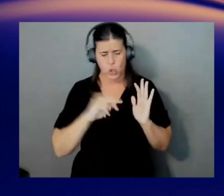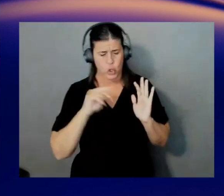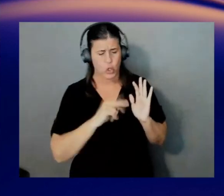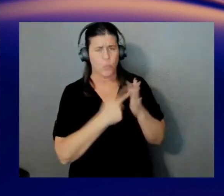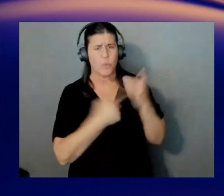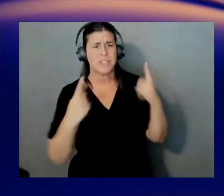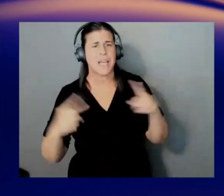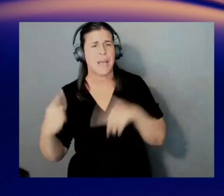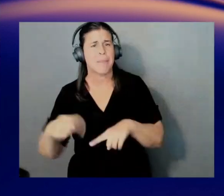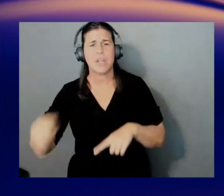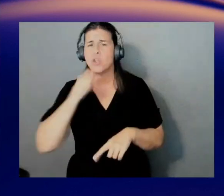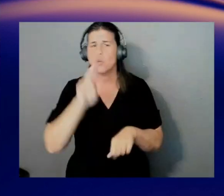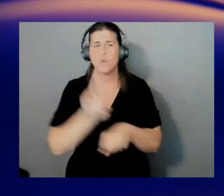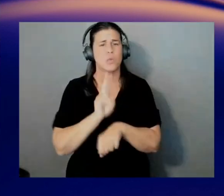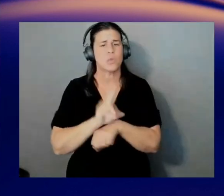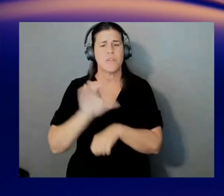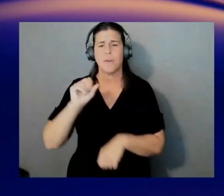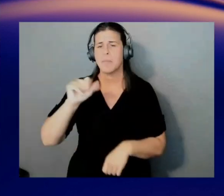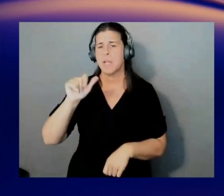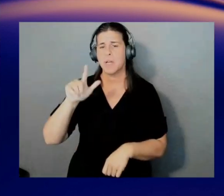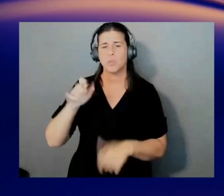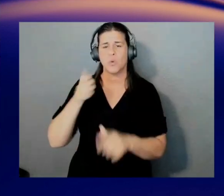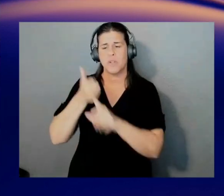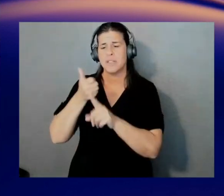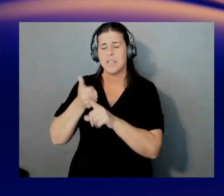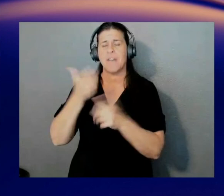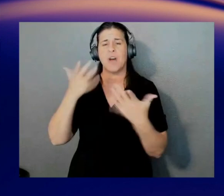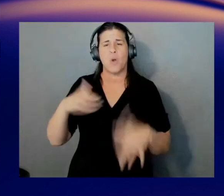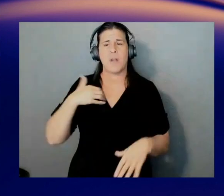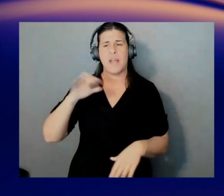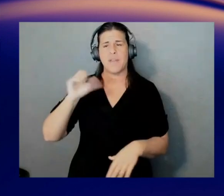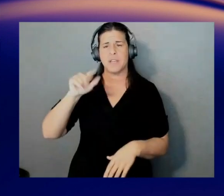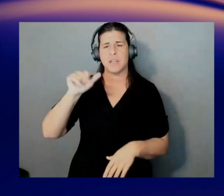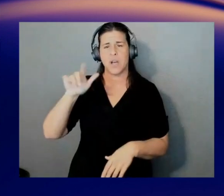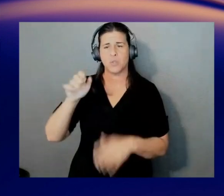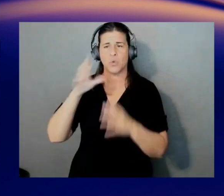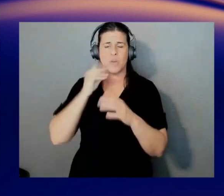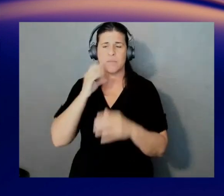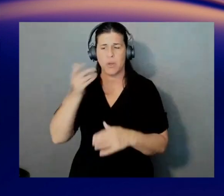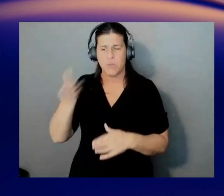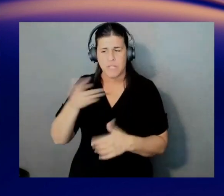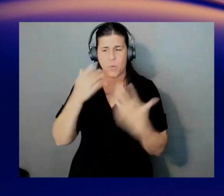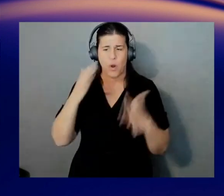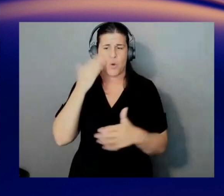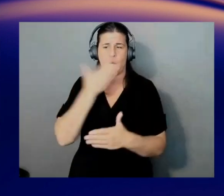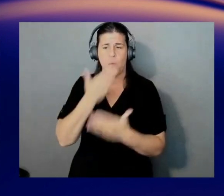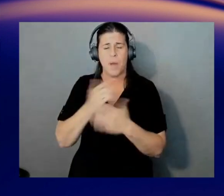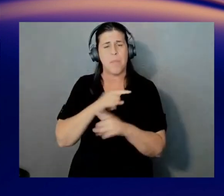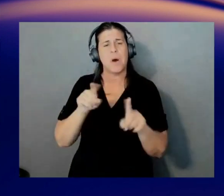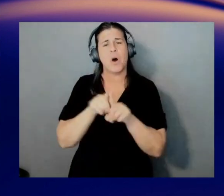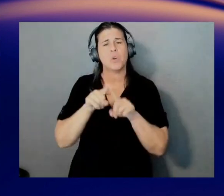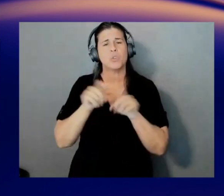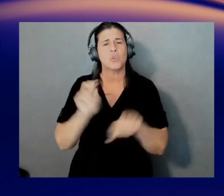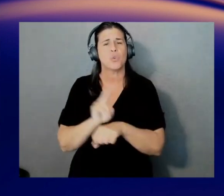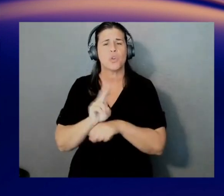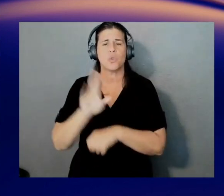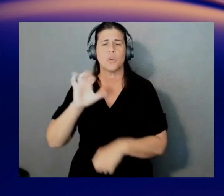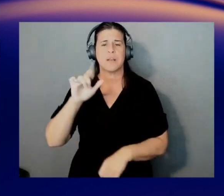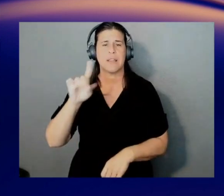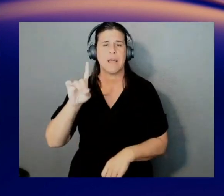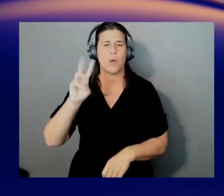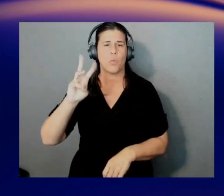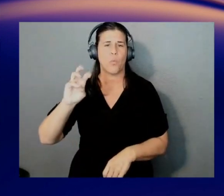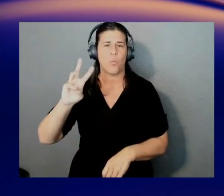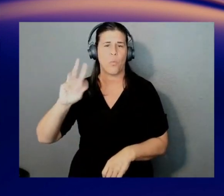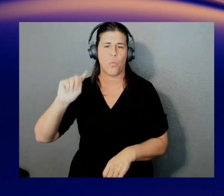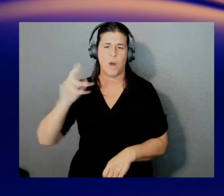need to use it from the console. There's the console experience here, which we built and it's pretty well. But then you can also do it in Cloudwatch dashboards, or since